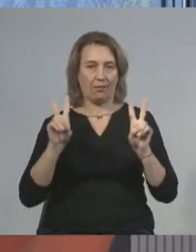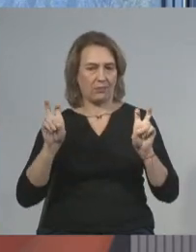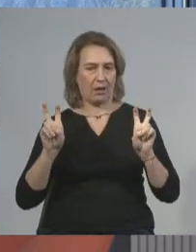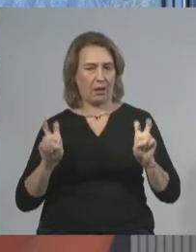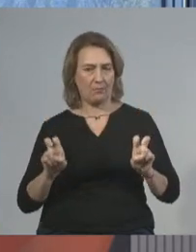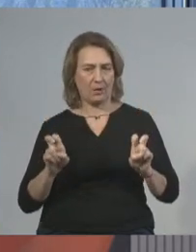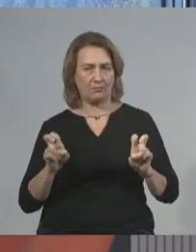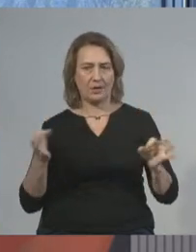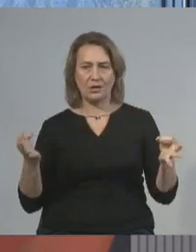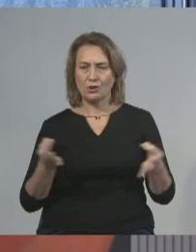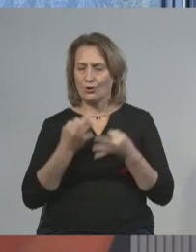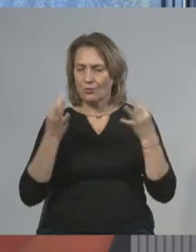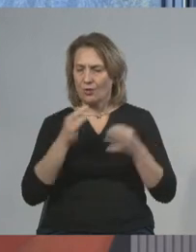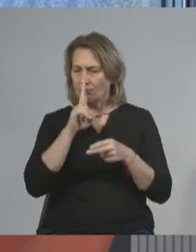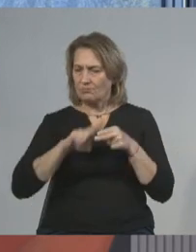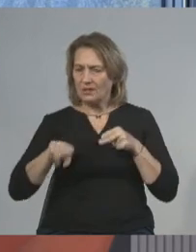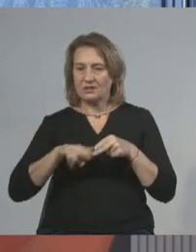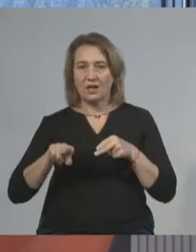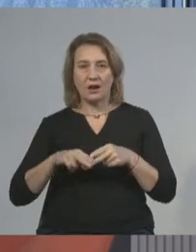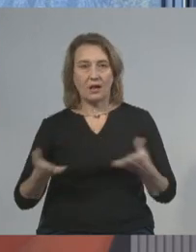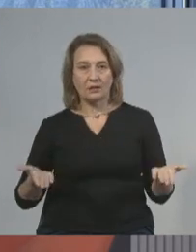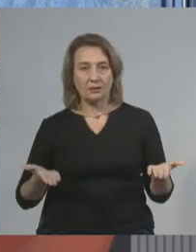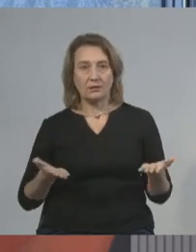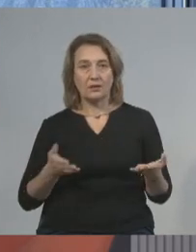which never goes away